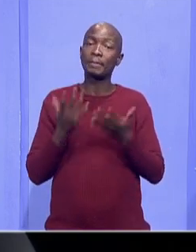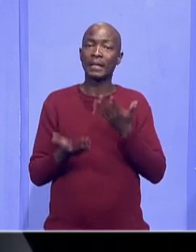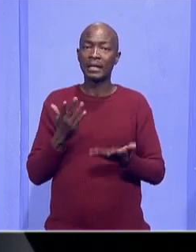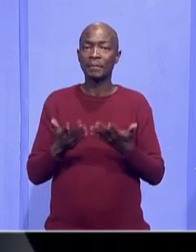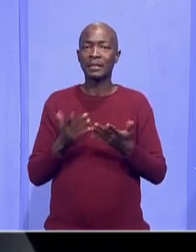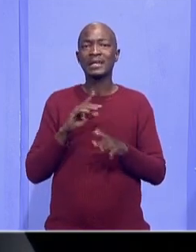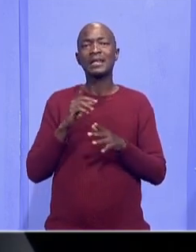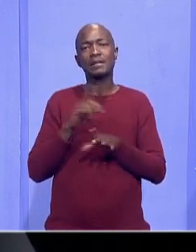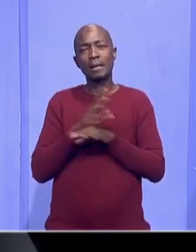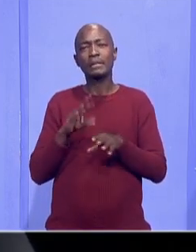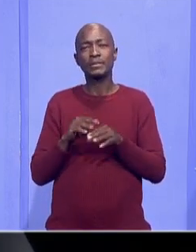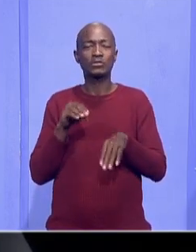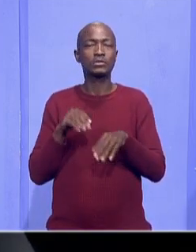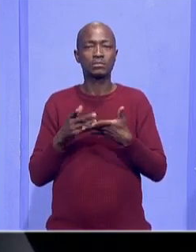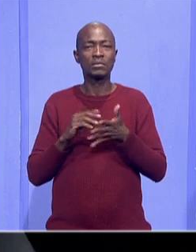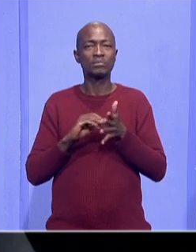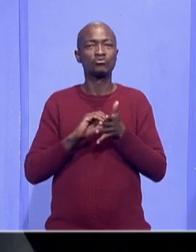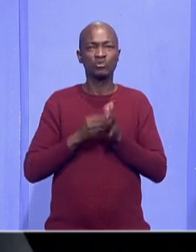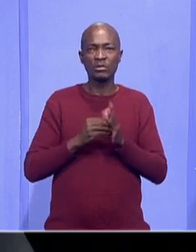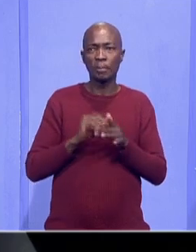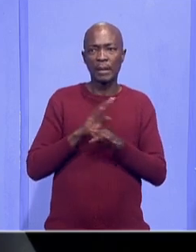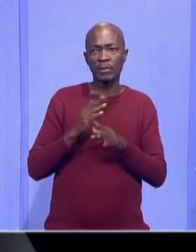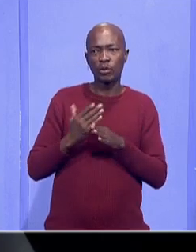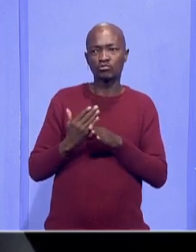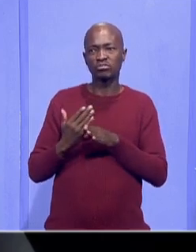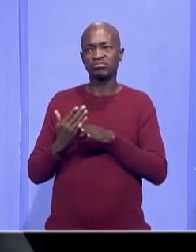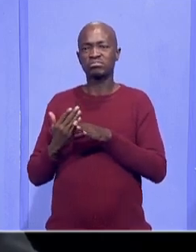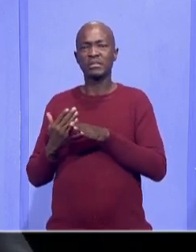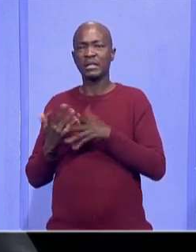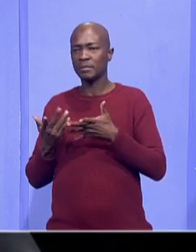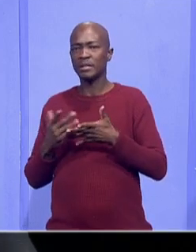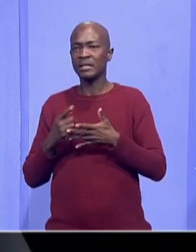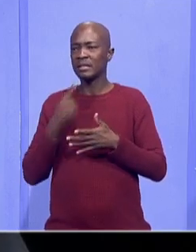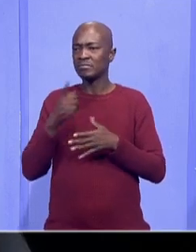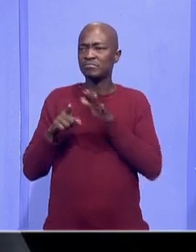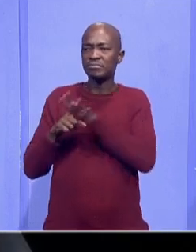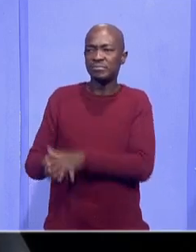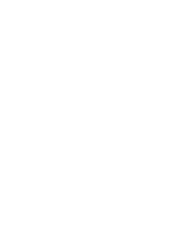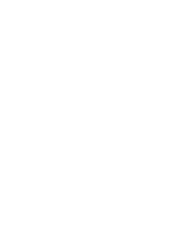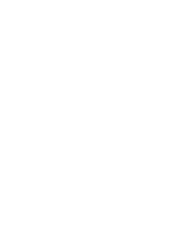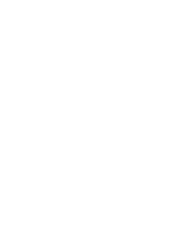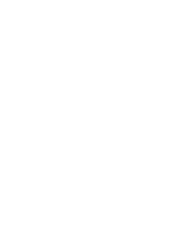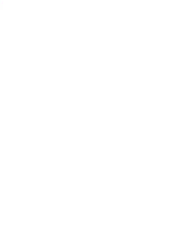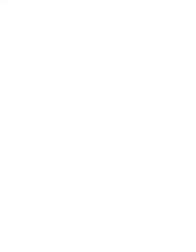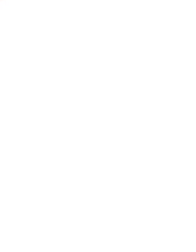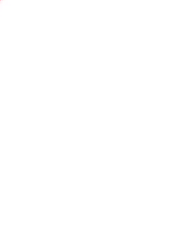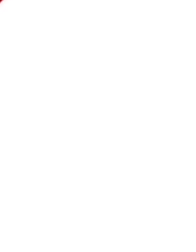malicious, where people want to discredit the election and maybe even discredit the results before they come out.